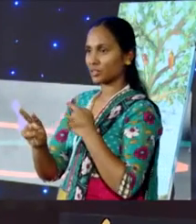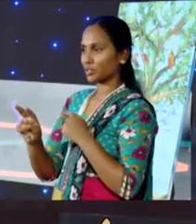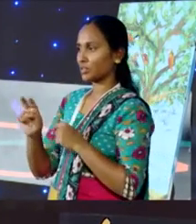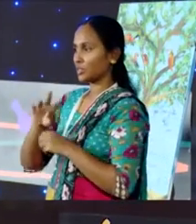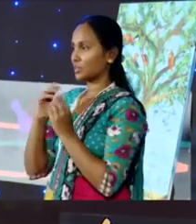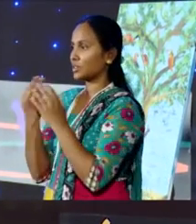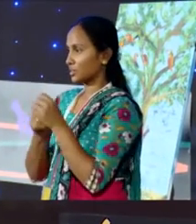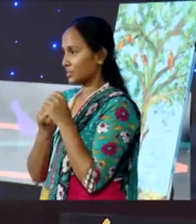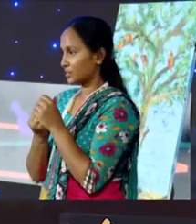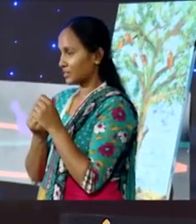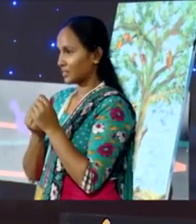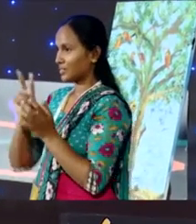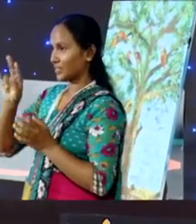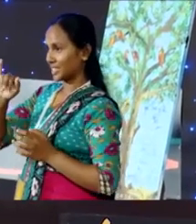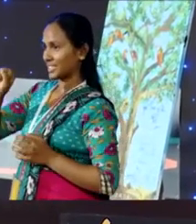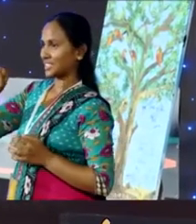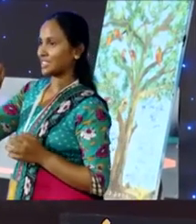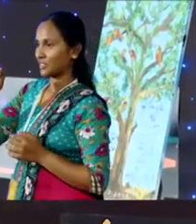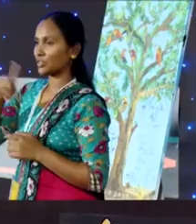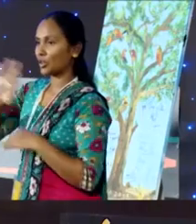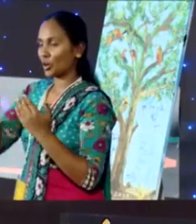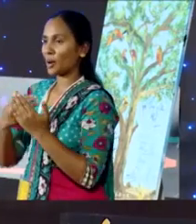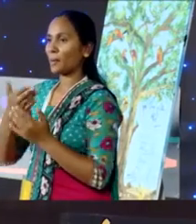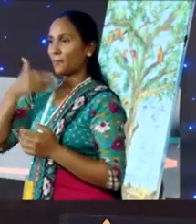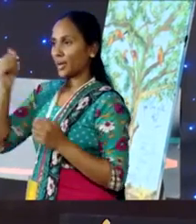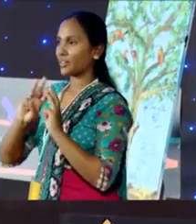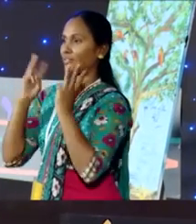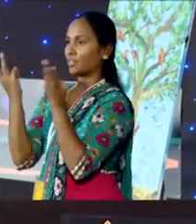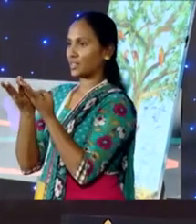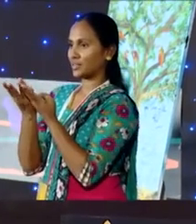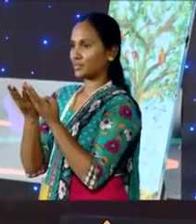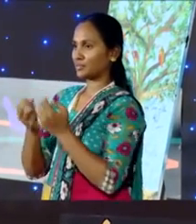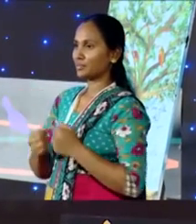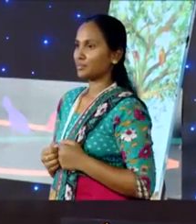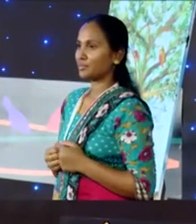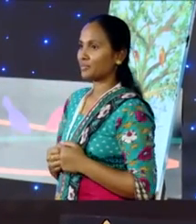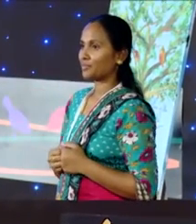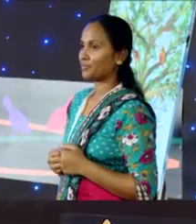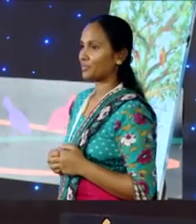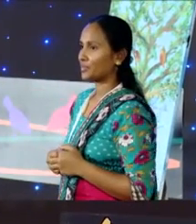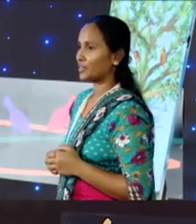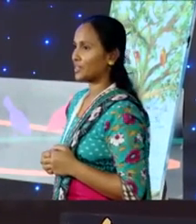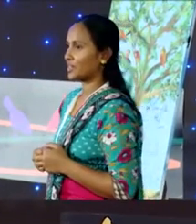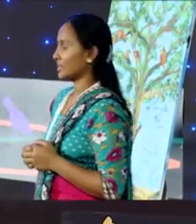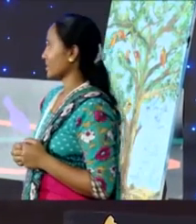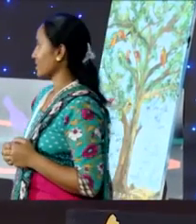society. Ignite your vision to make a better world. Ignite your vision to transform this